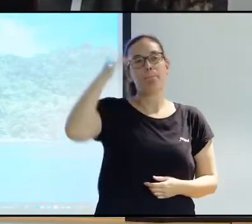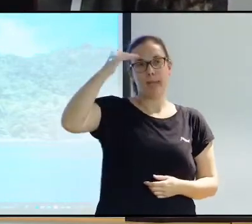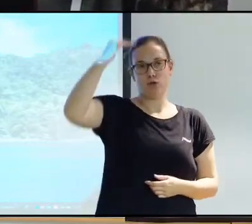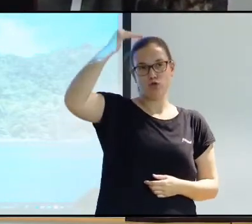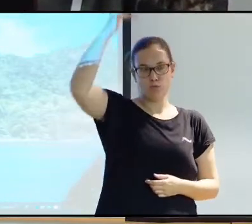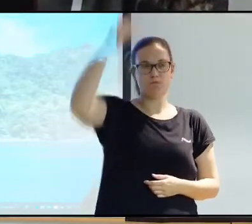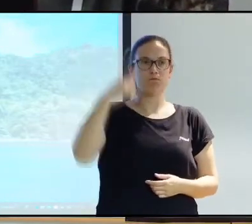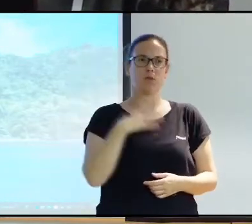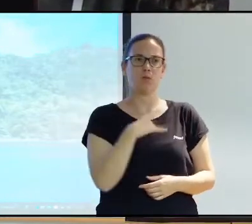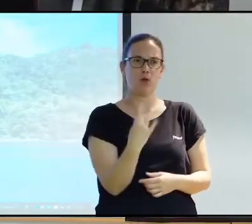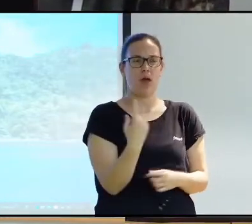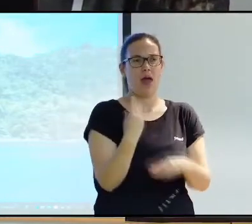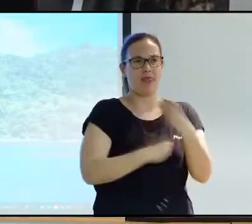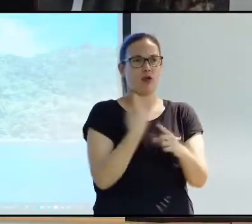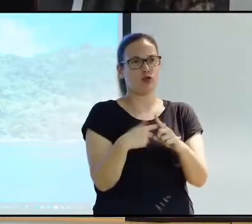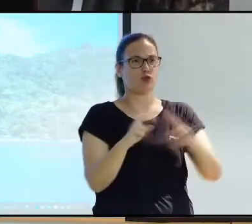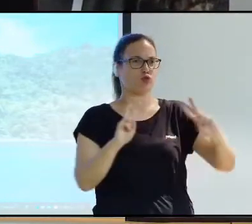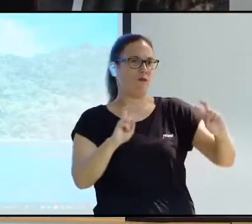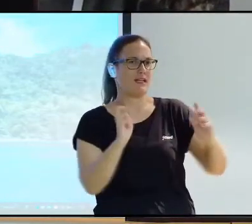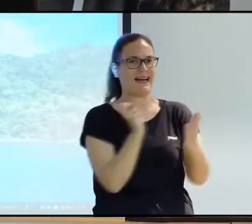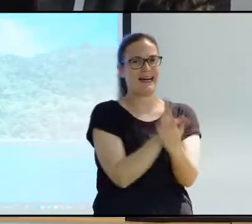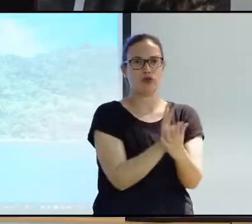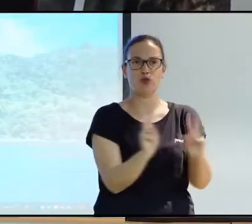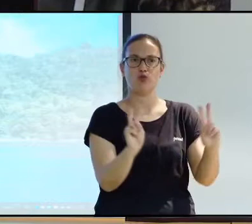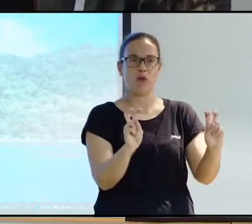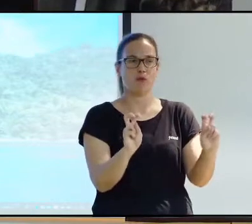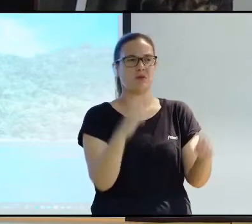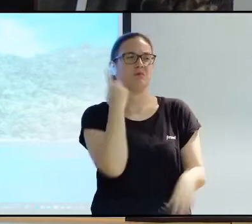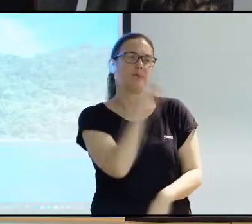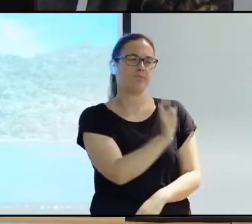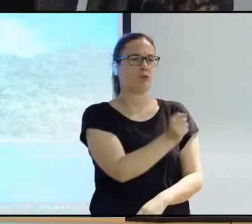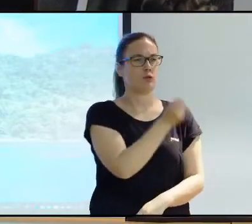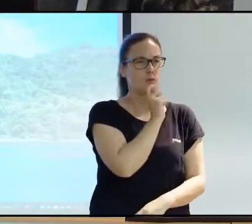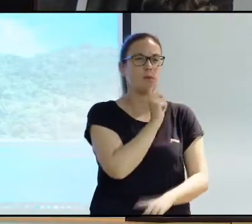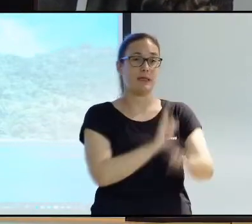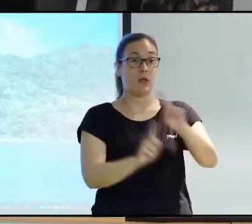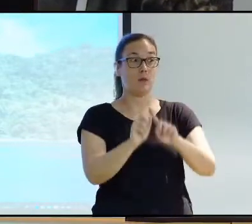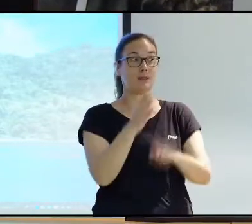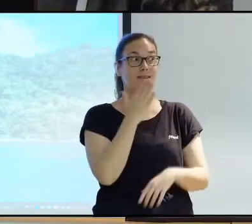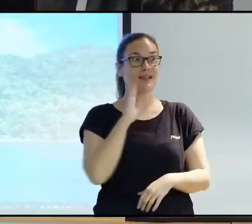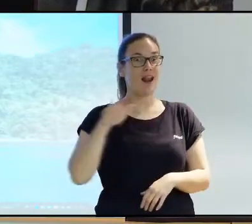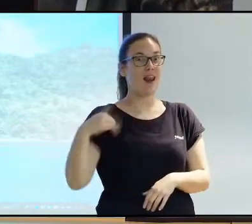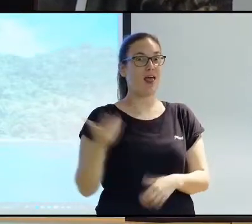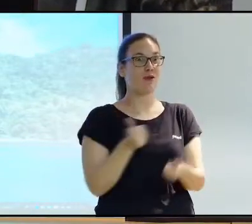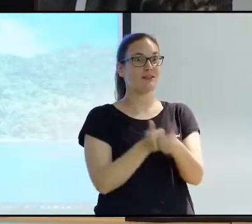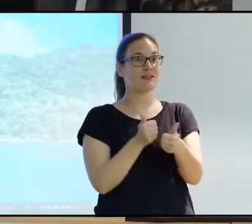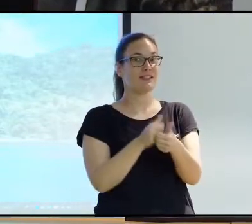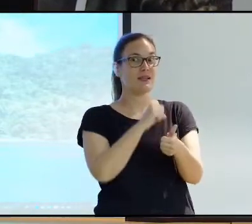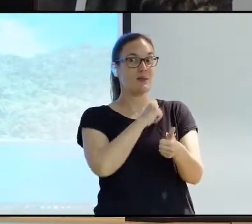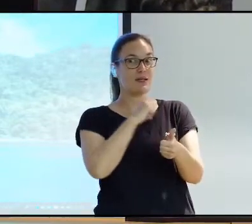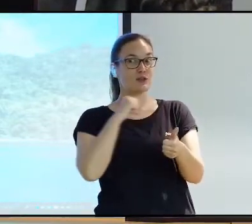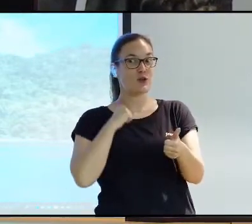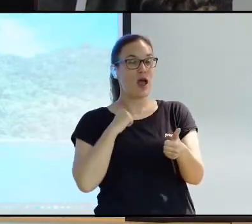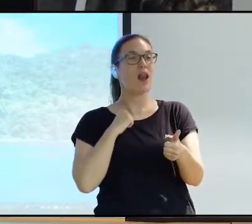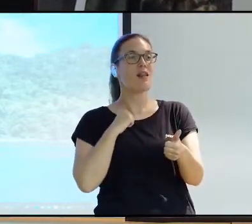to be able to do more things, and to I see that there would be more challenges. And if I had a personal assistant,